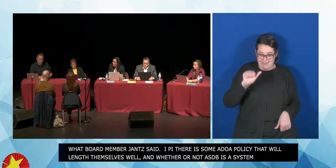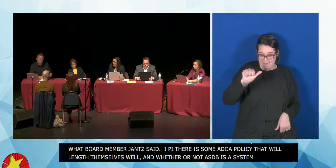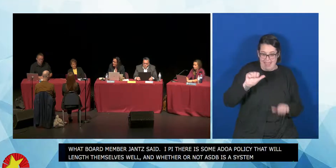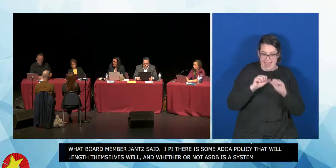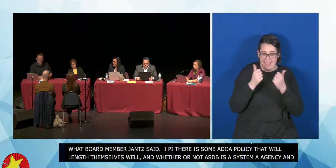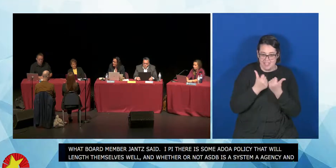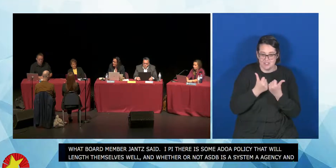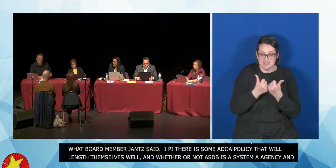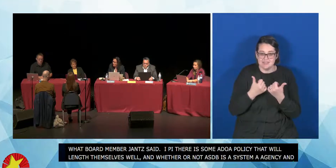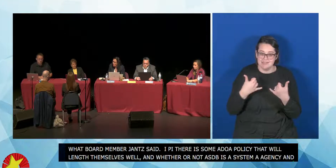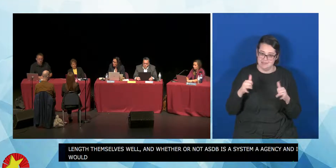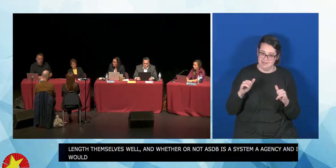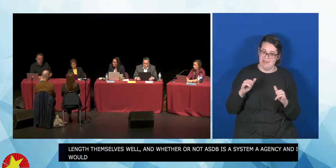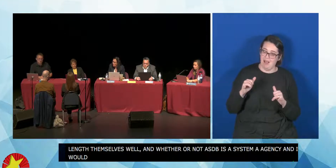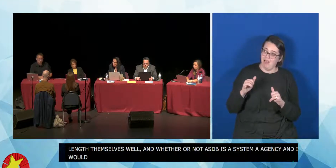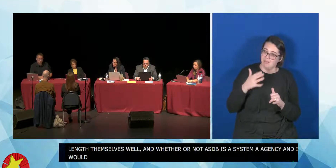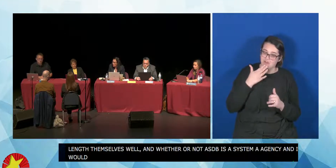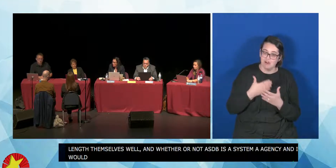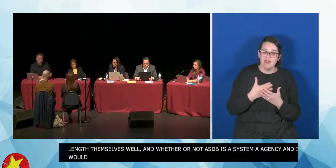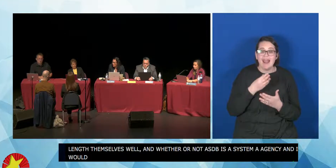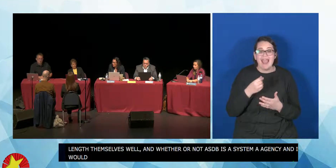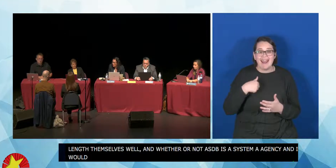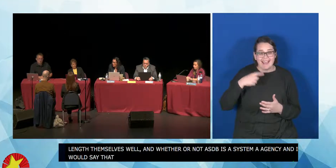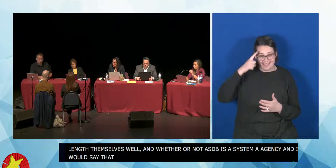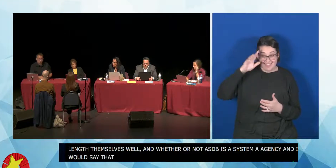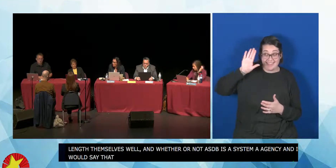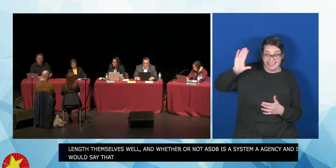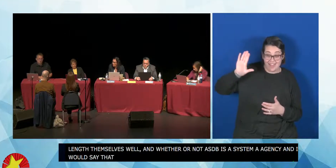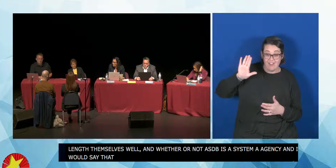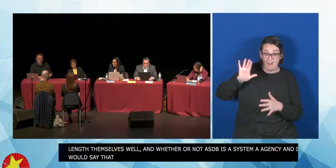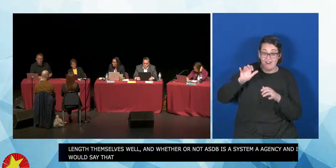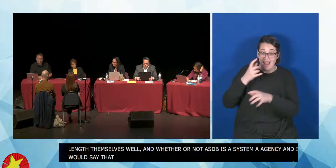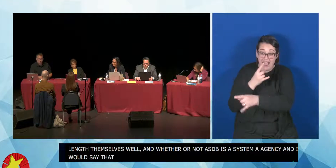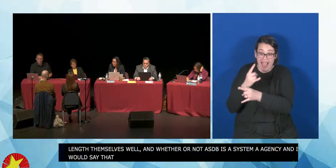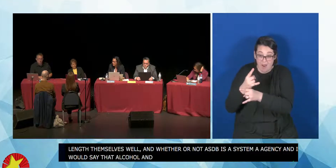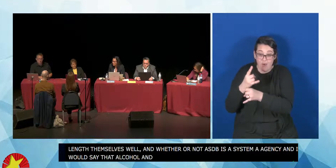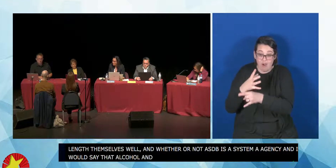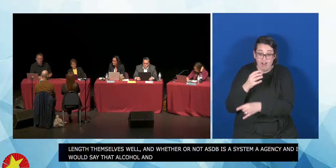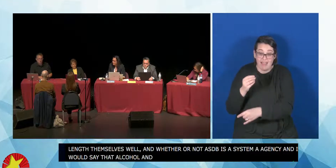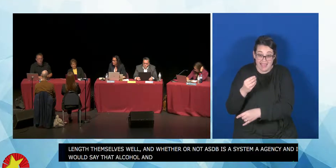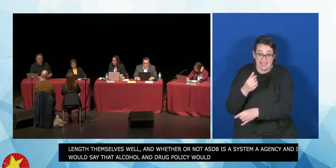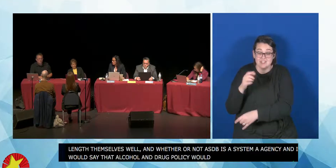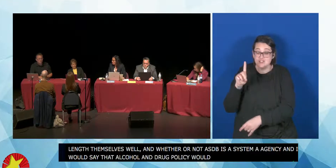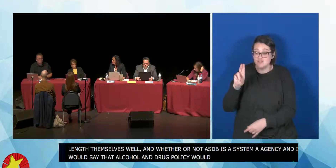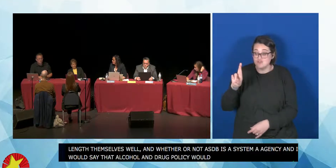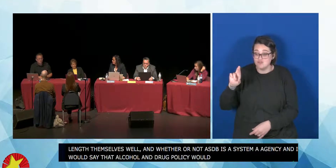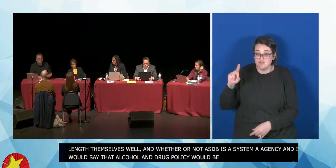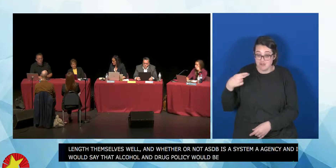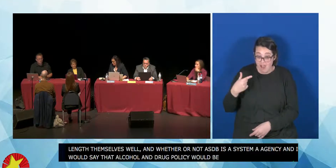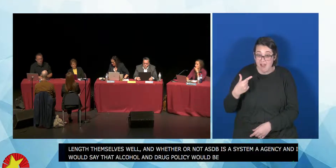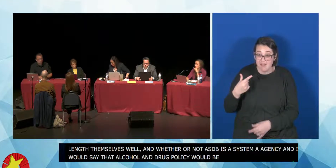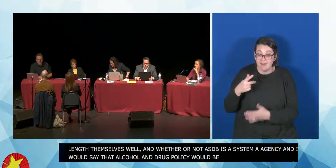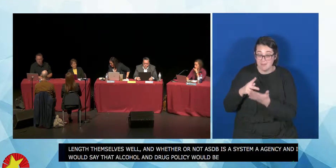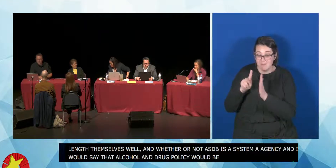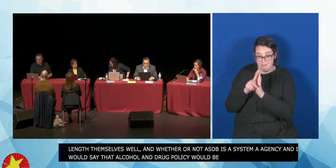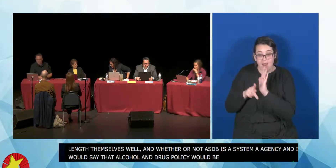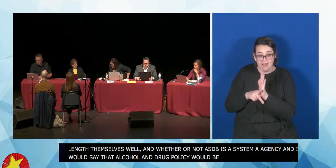that the alcohol and drug policy would be one of those. Thank you.